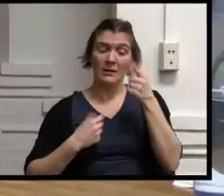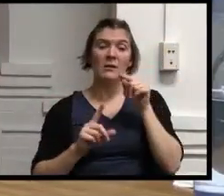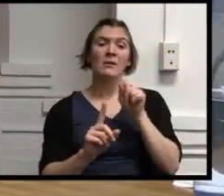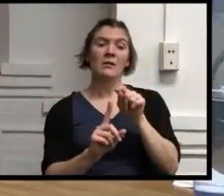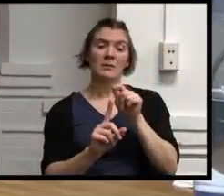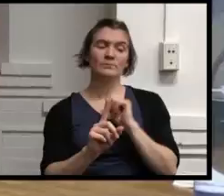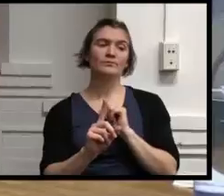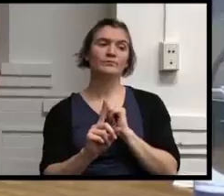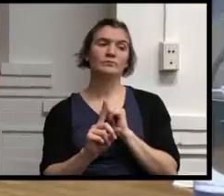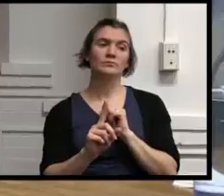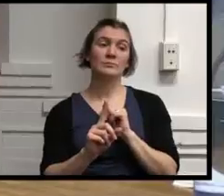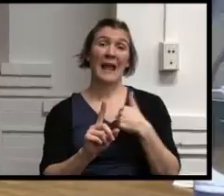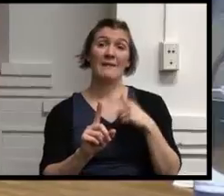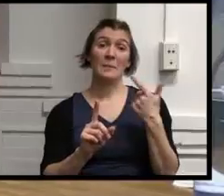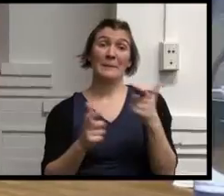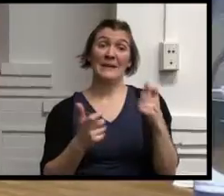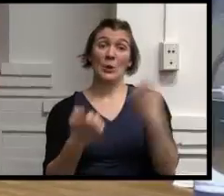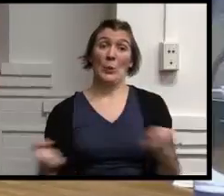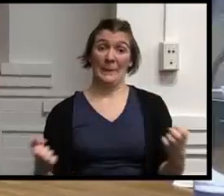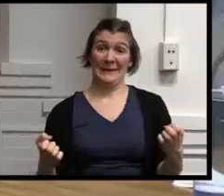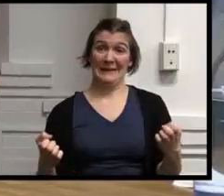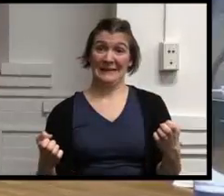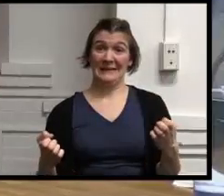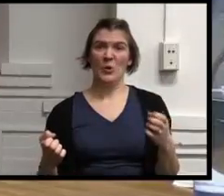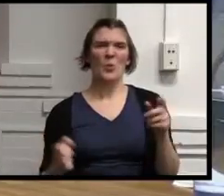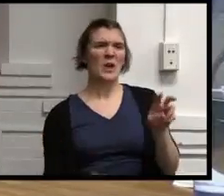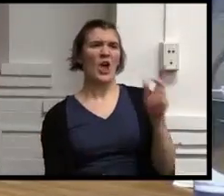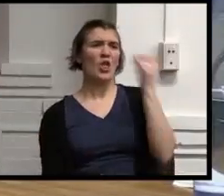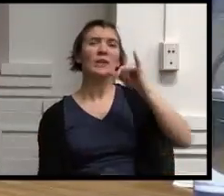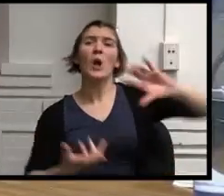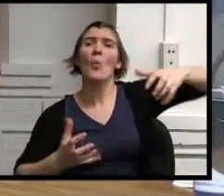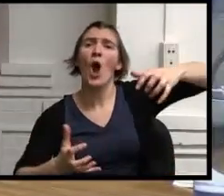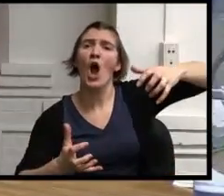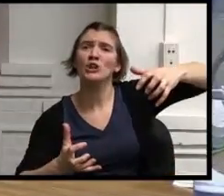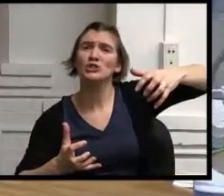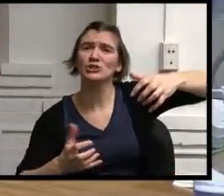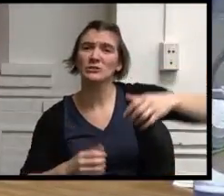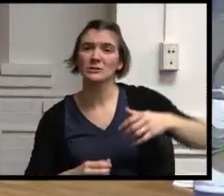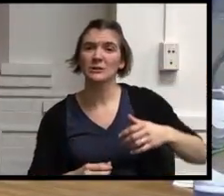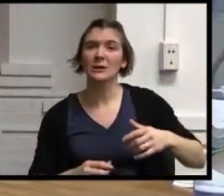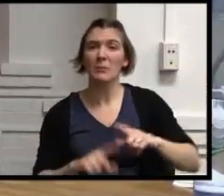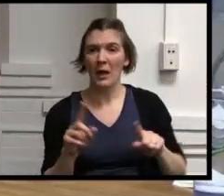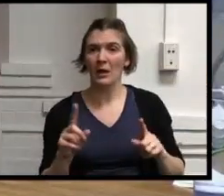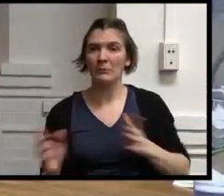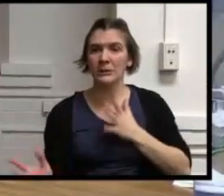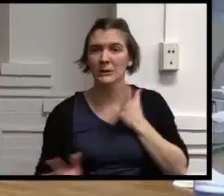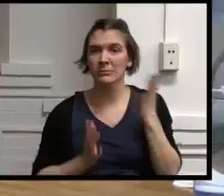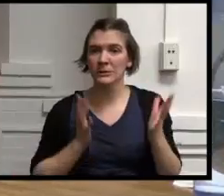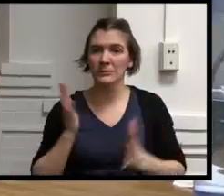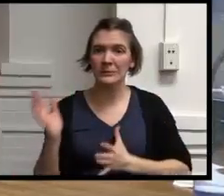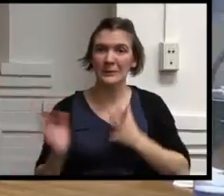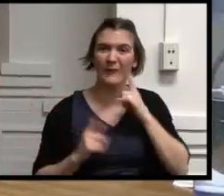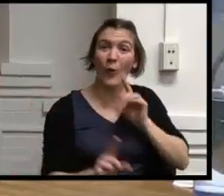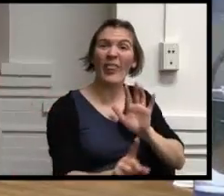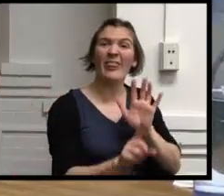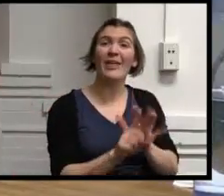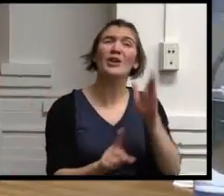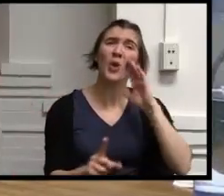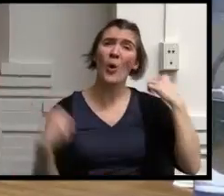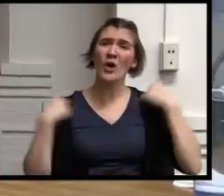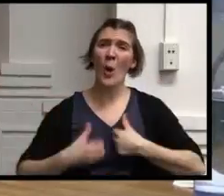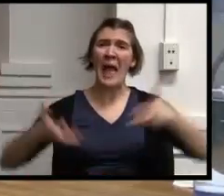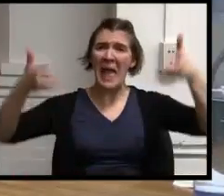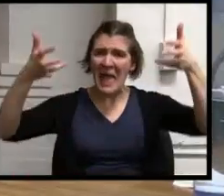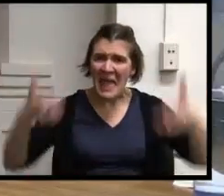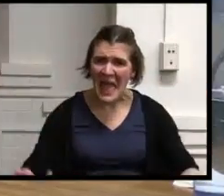heavy-duty piece of equipment that otherwise would look to us like a washing machine. But it washes the very heavy gear